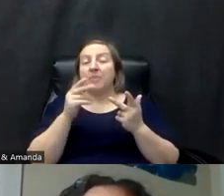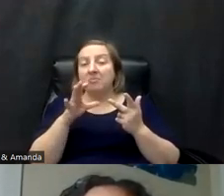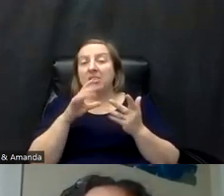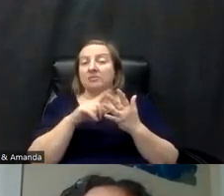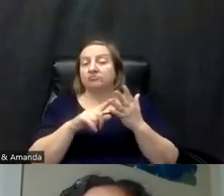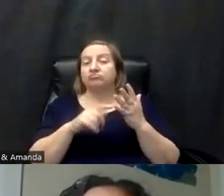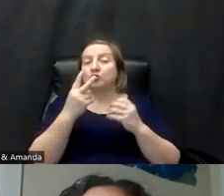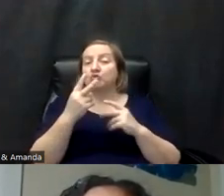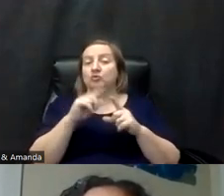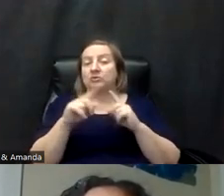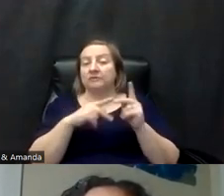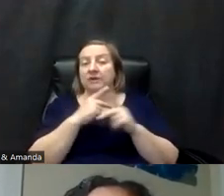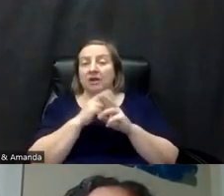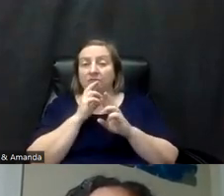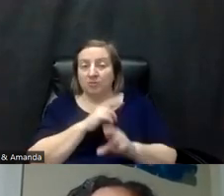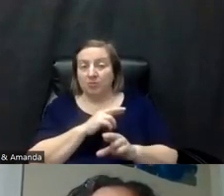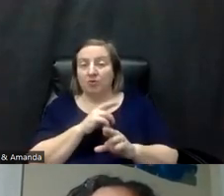two different types of reports. Reports